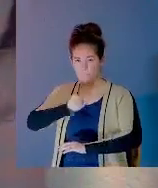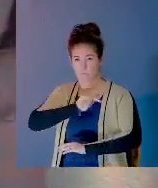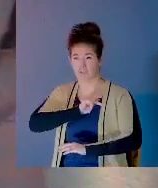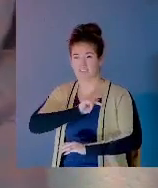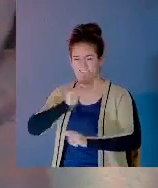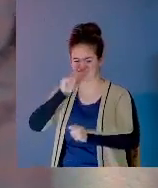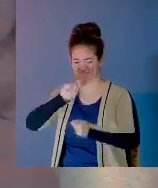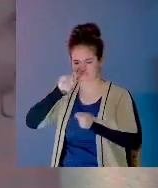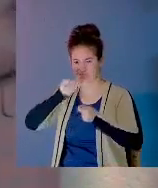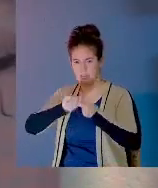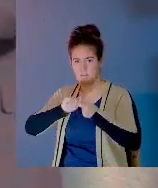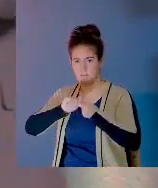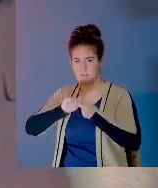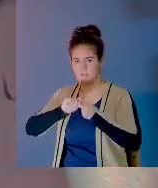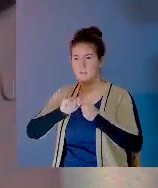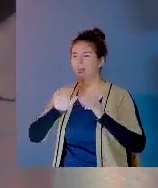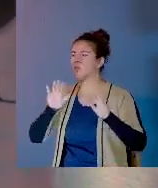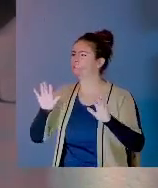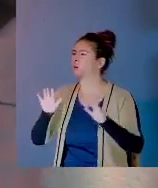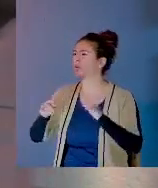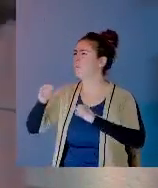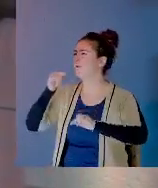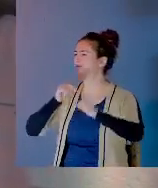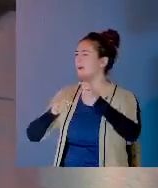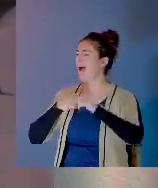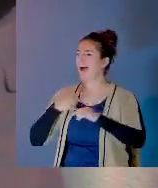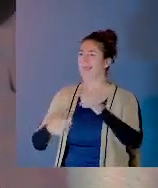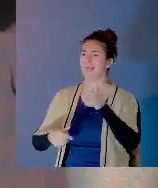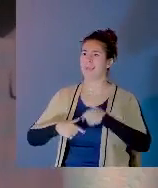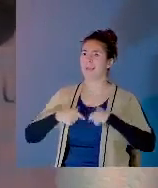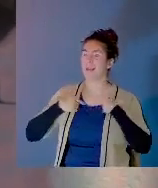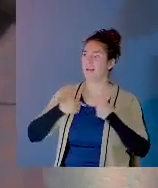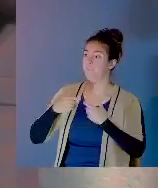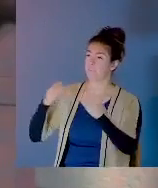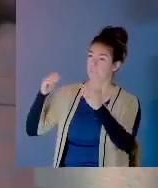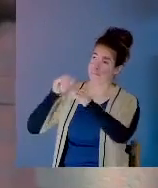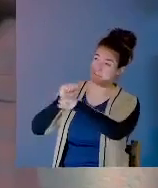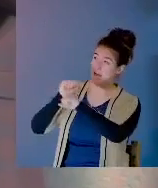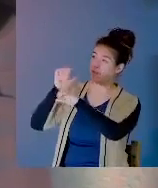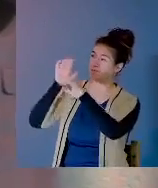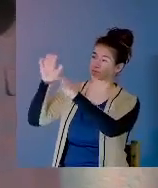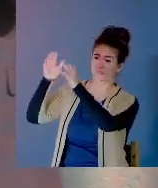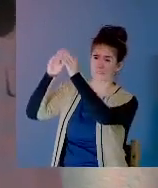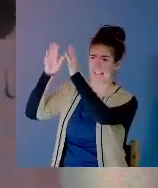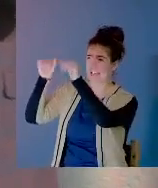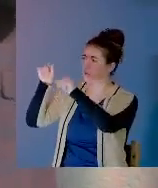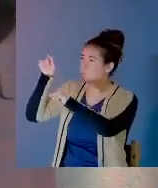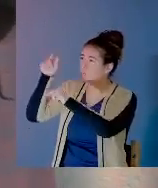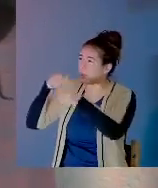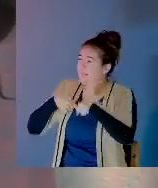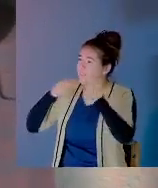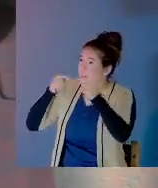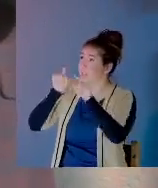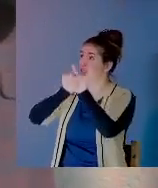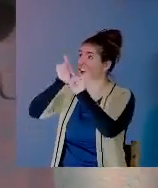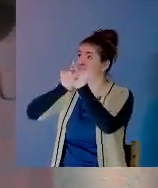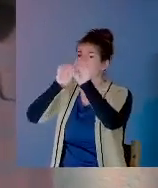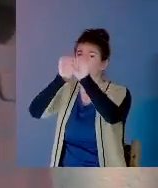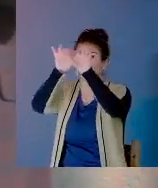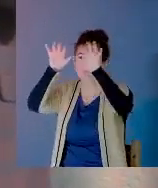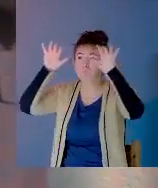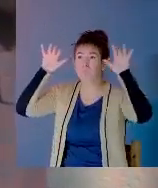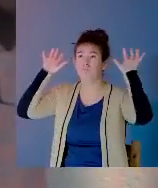above Mora, New Mexico, in the mountains. We could see all the stars, and I started to believe that there is a God that made all